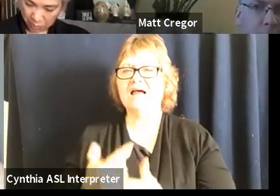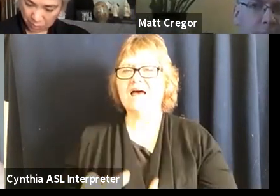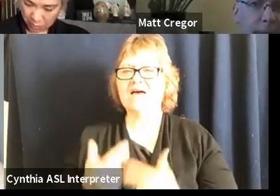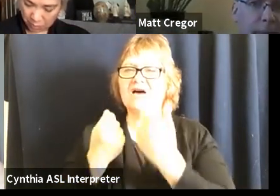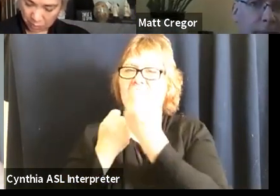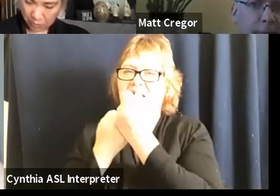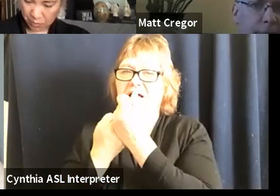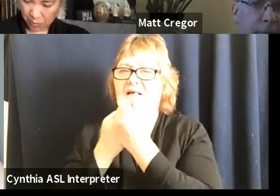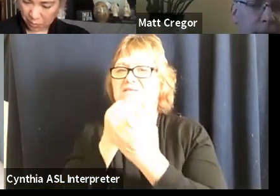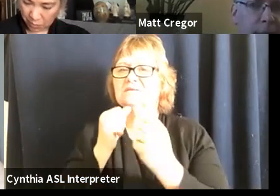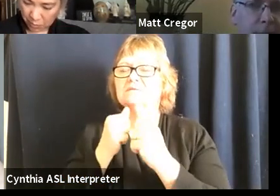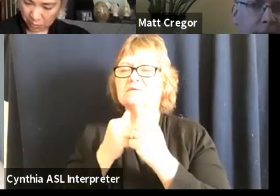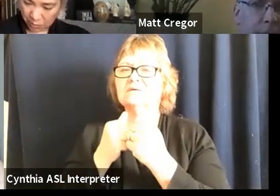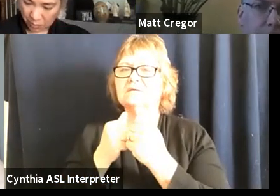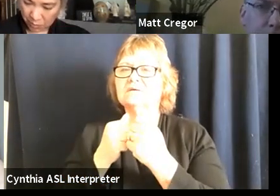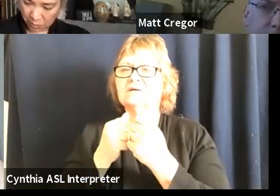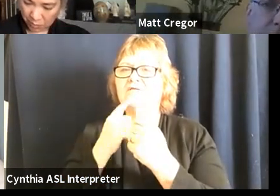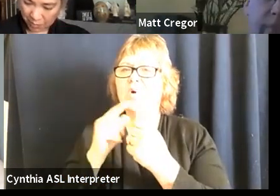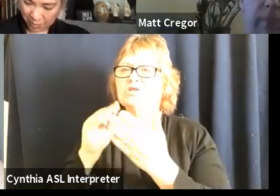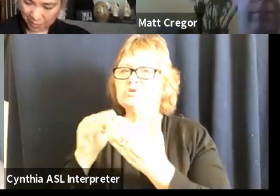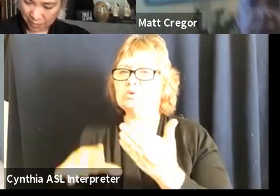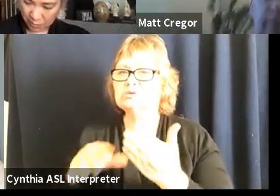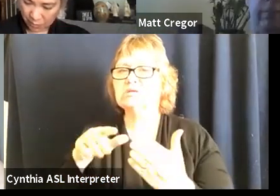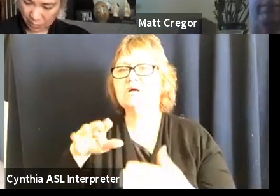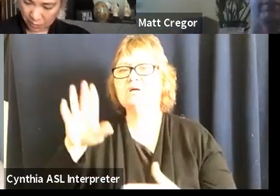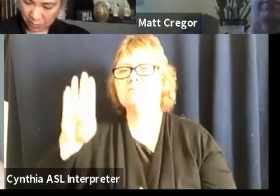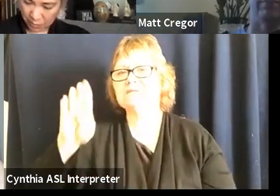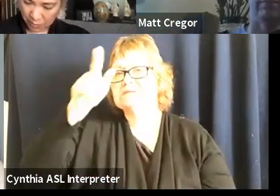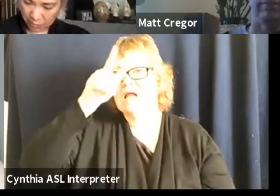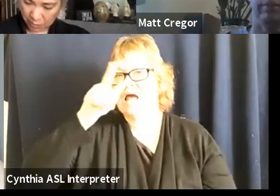for the students at Boston Latin School.